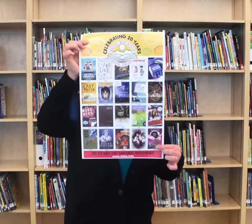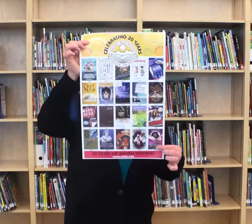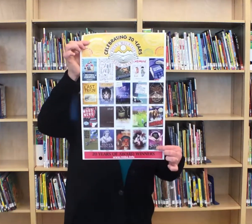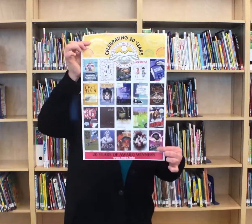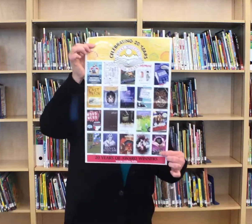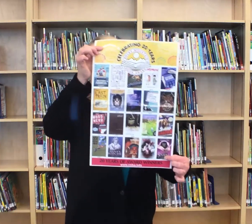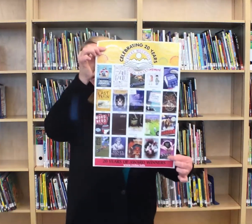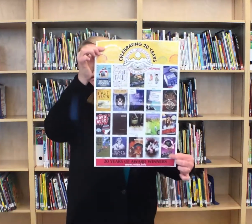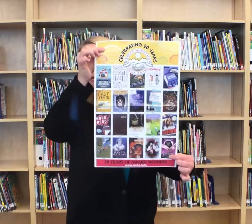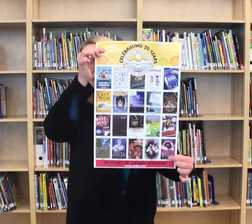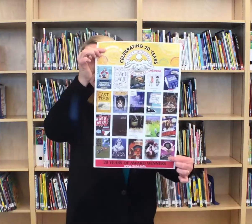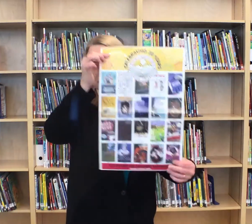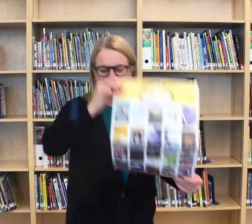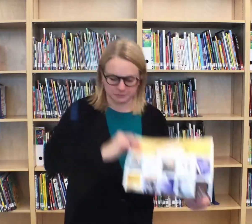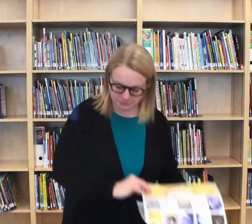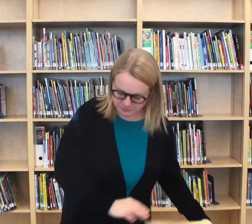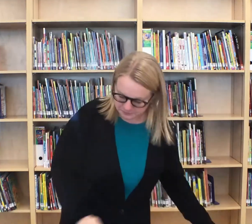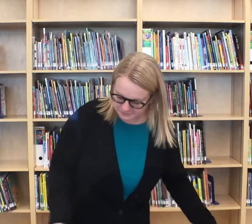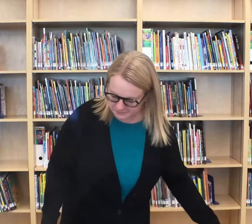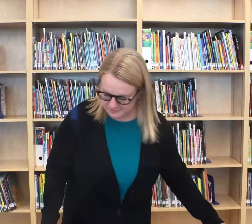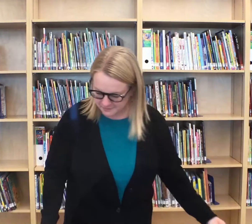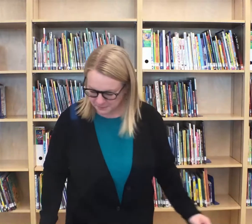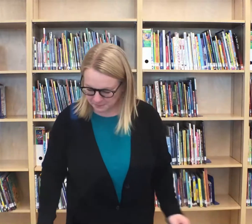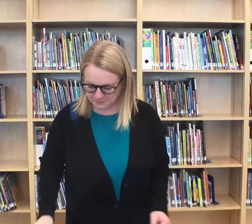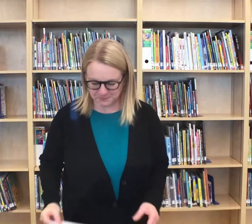20th anniversary poster,